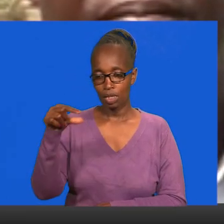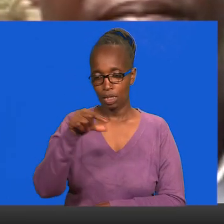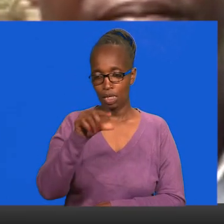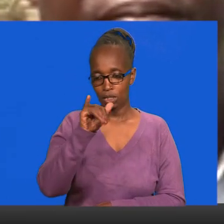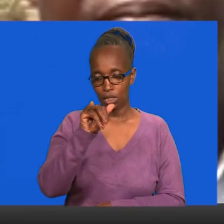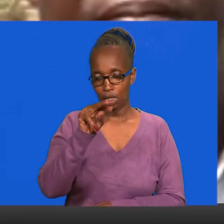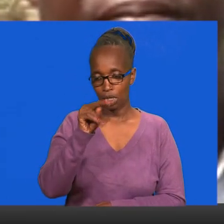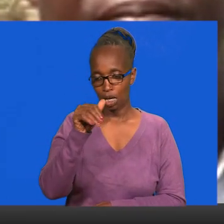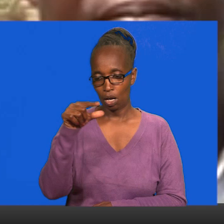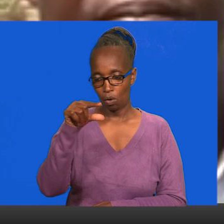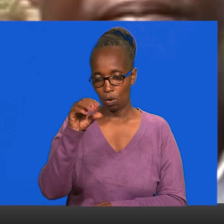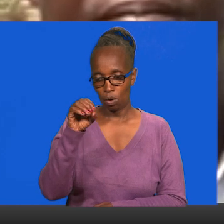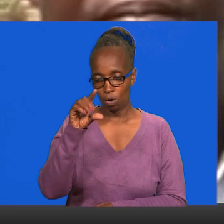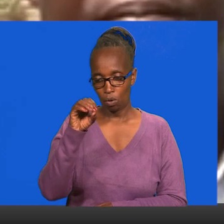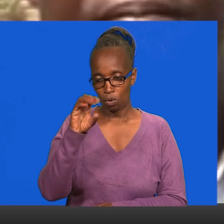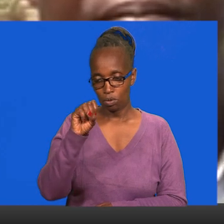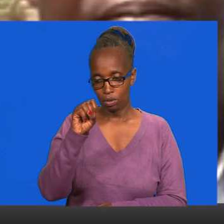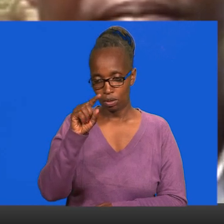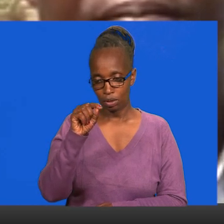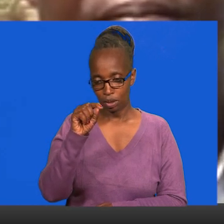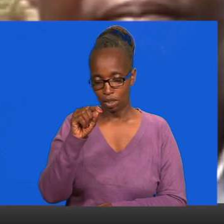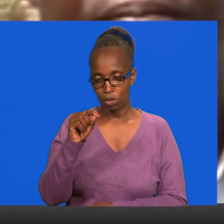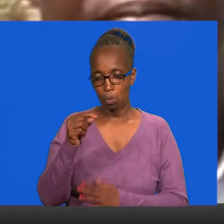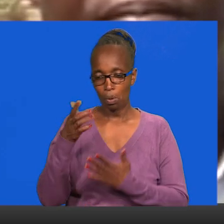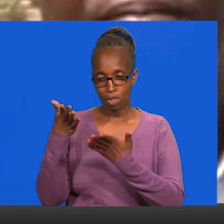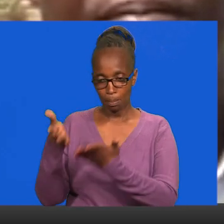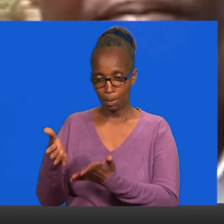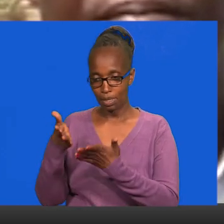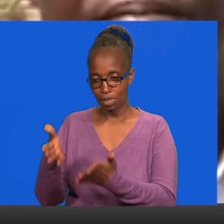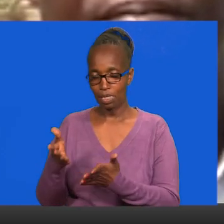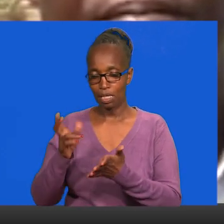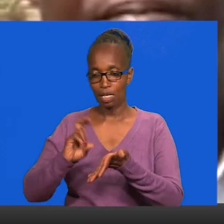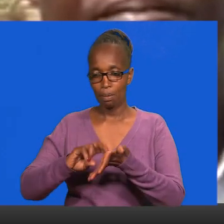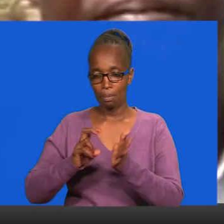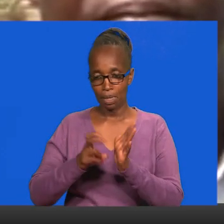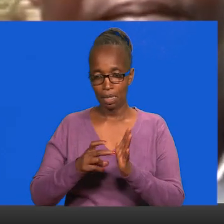gynecologist, was present, and therefore the highest level of care was